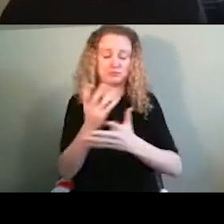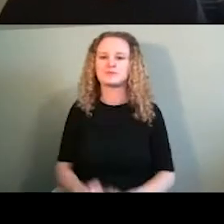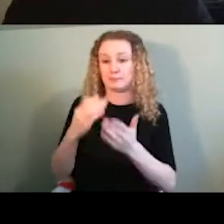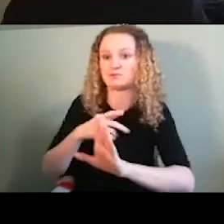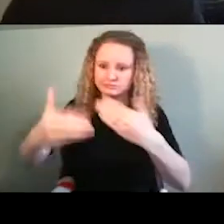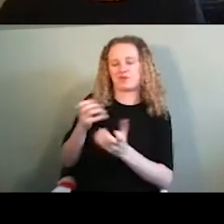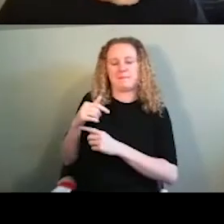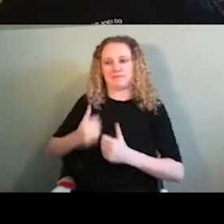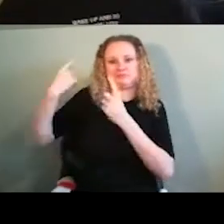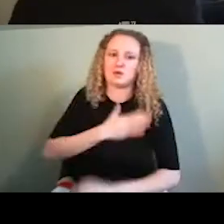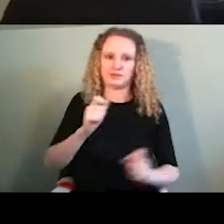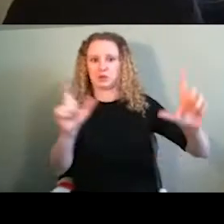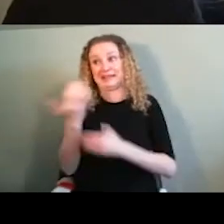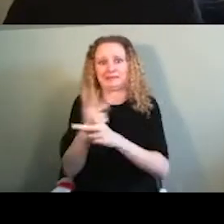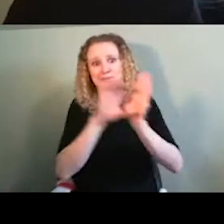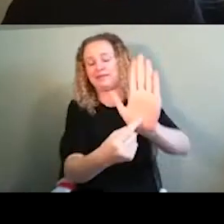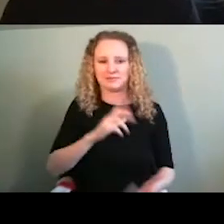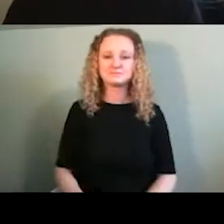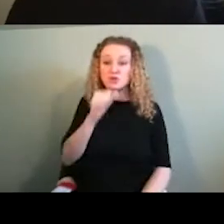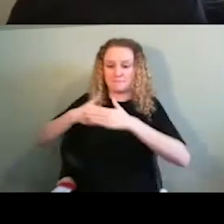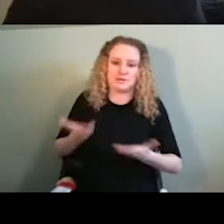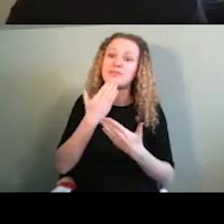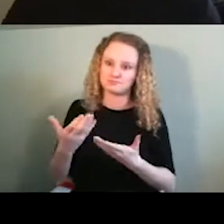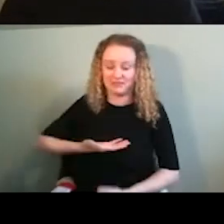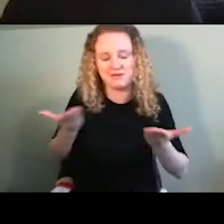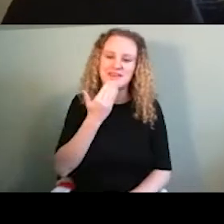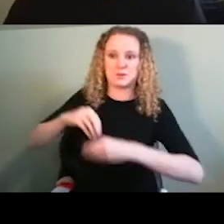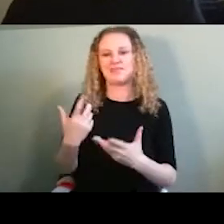Thank you so for Thank Thank you.